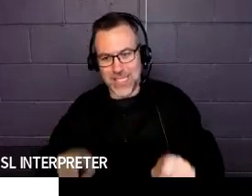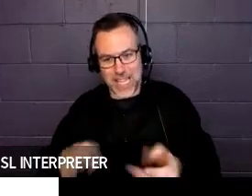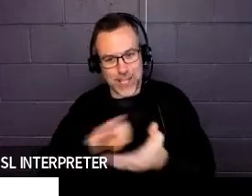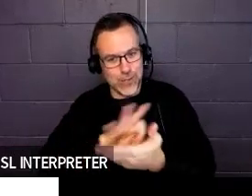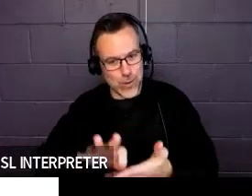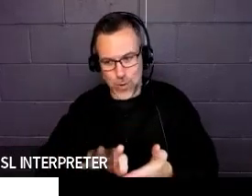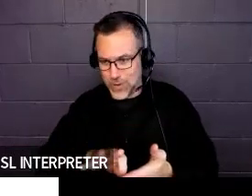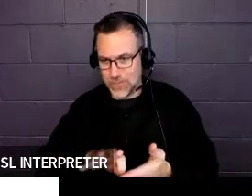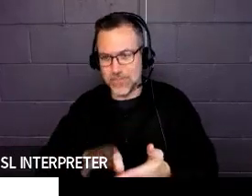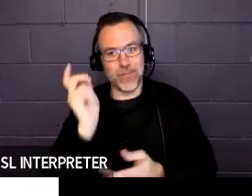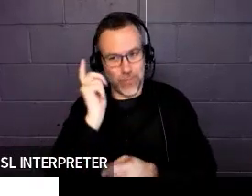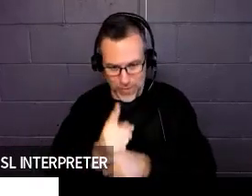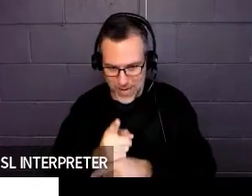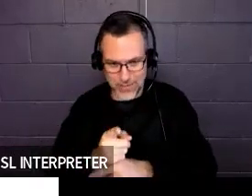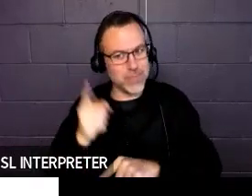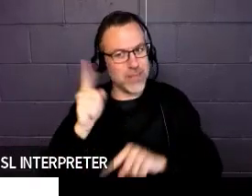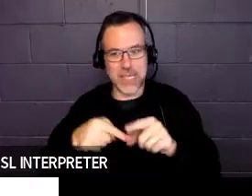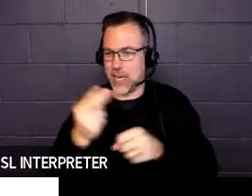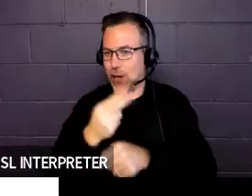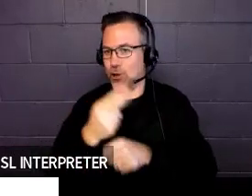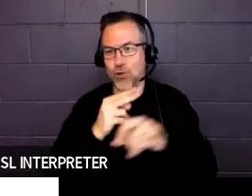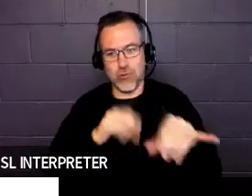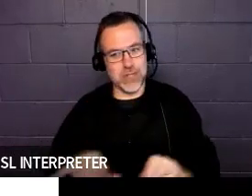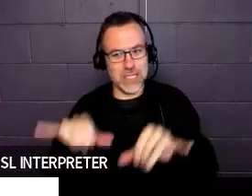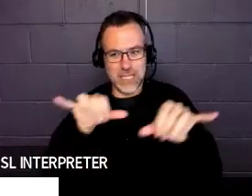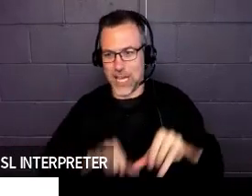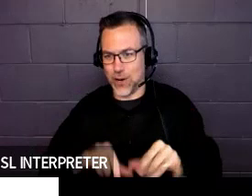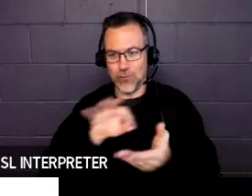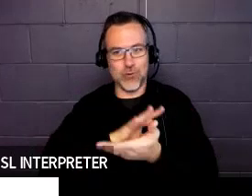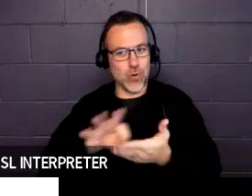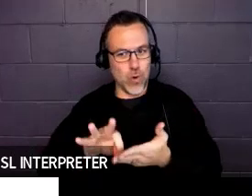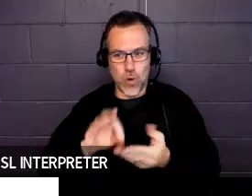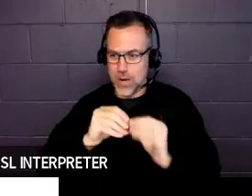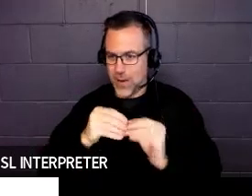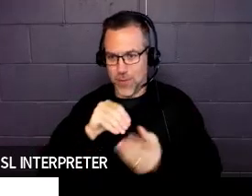Very good. All right, excellent job.